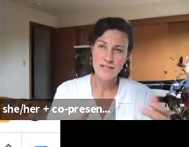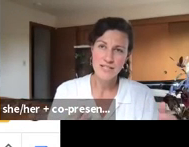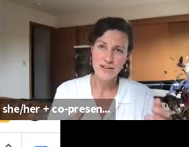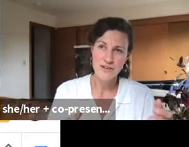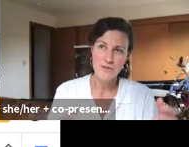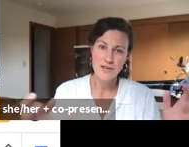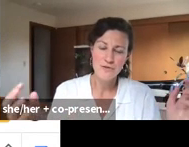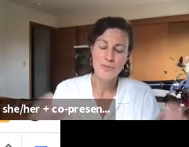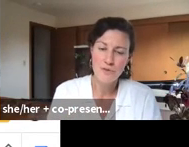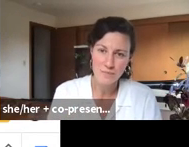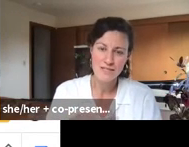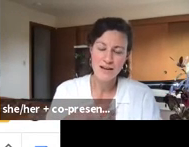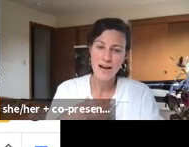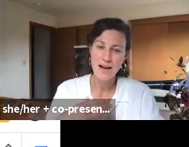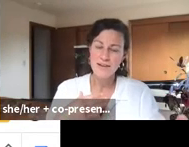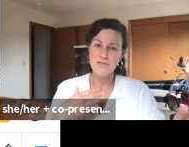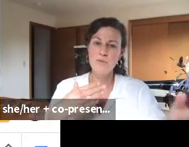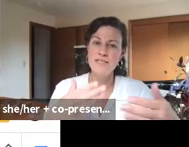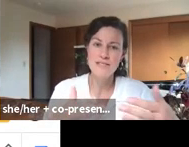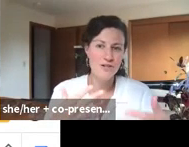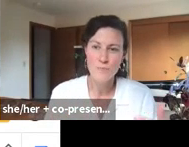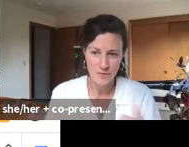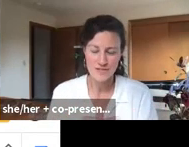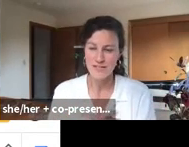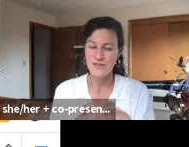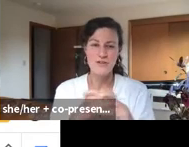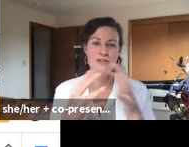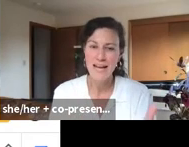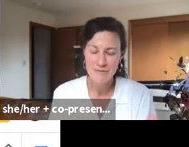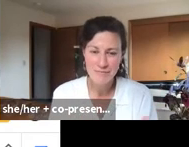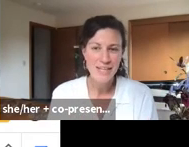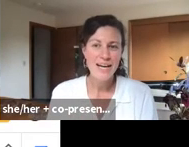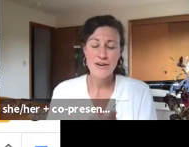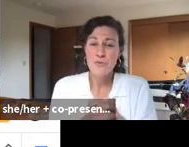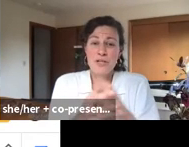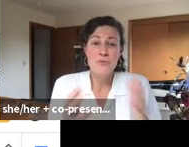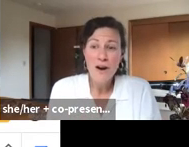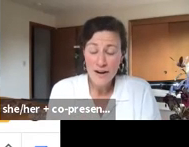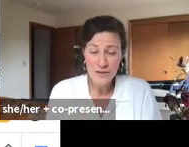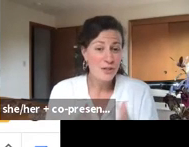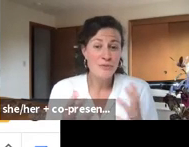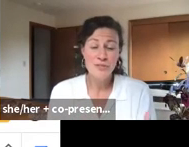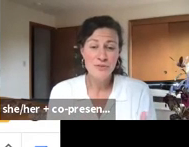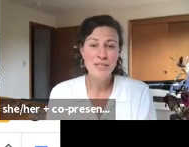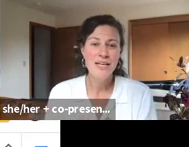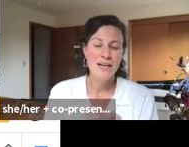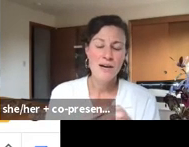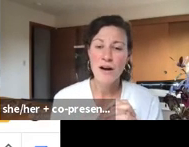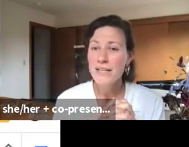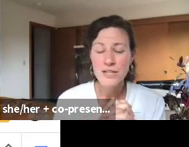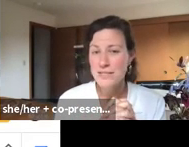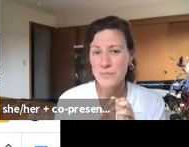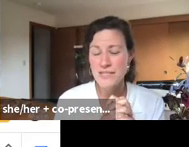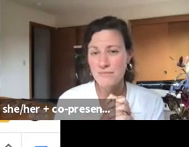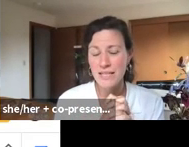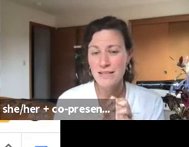about each other, but through a prompt, not from what we see or know about the person. I don't know your name. I don't know where you are. I don't know what you do. All